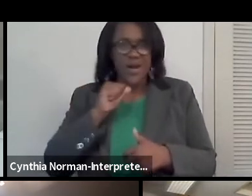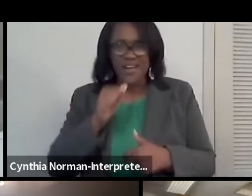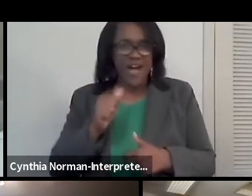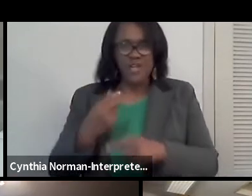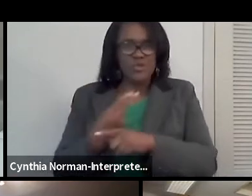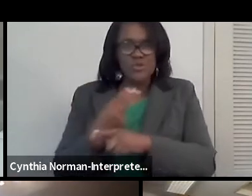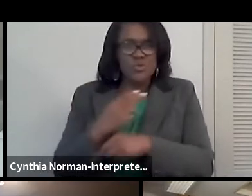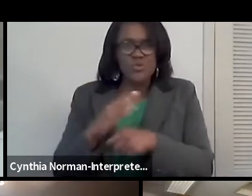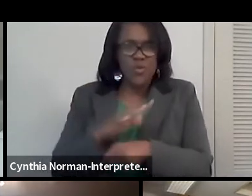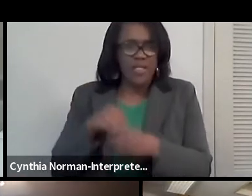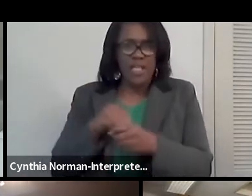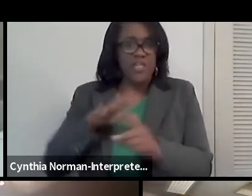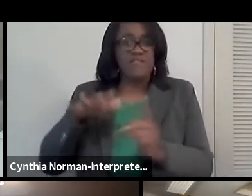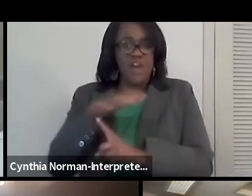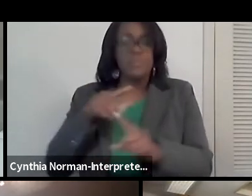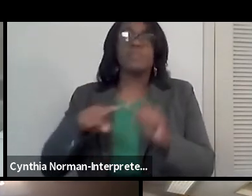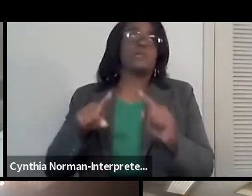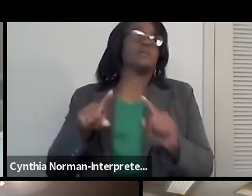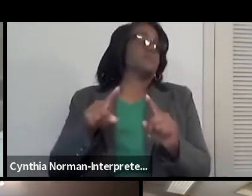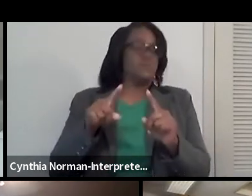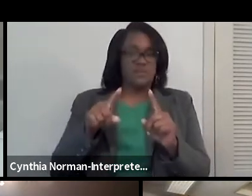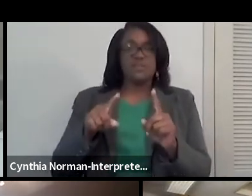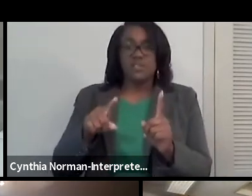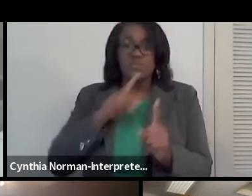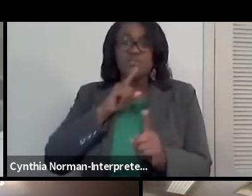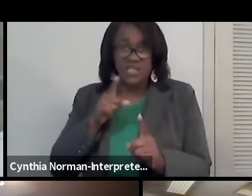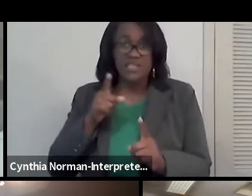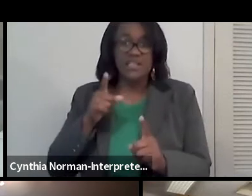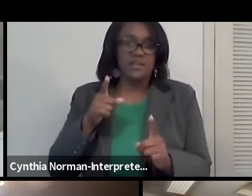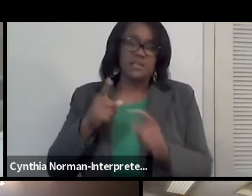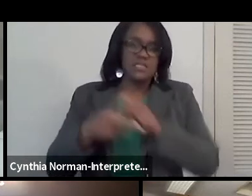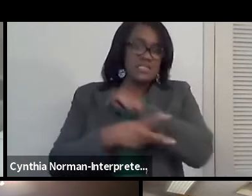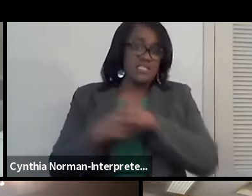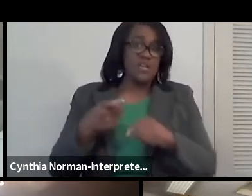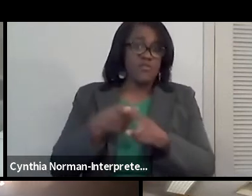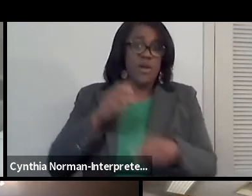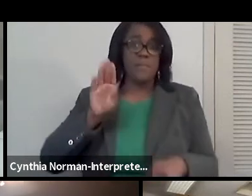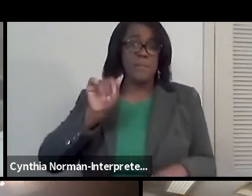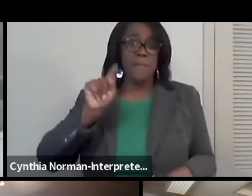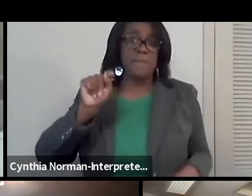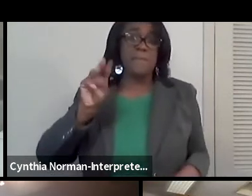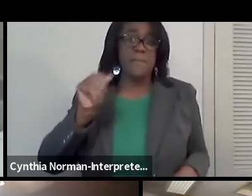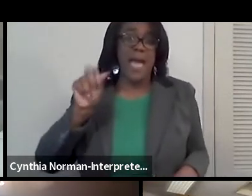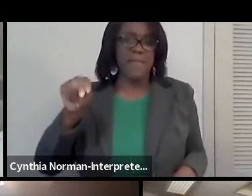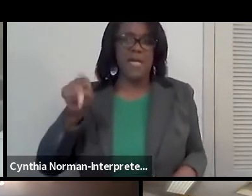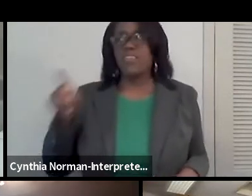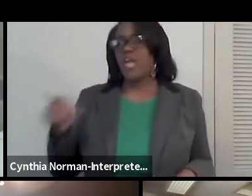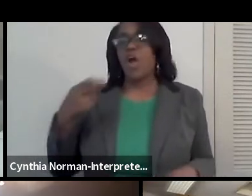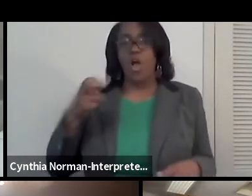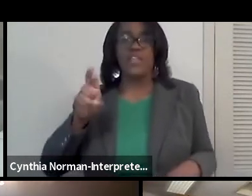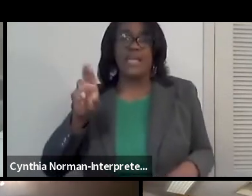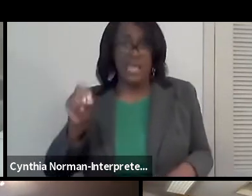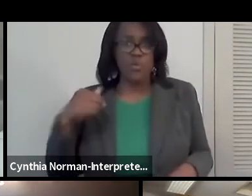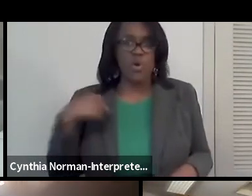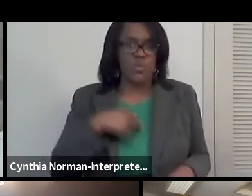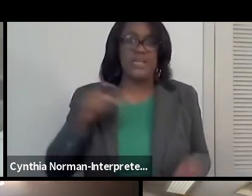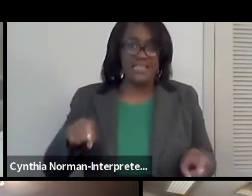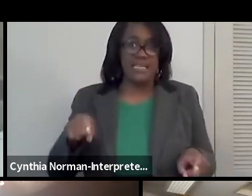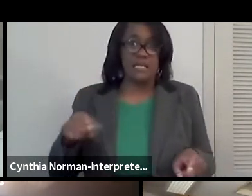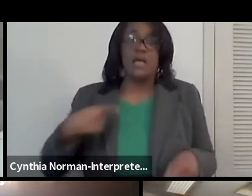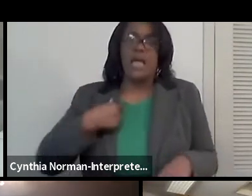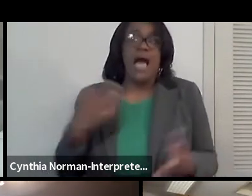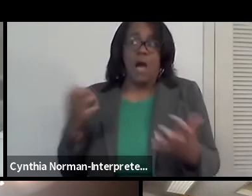in our environment, but they are more or less, kind of to steal from Batman, they're the heroes that we need. Certainly the heroes that I